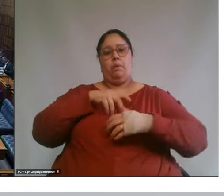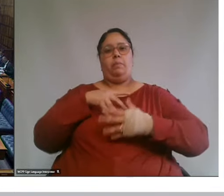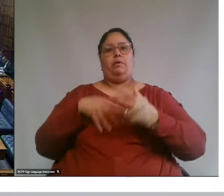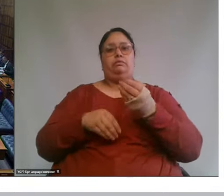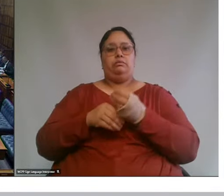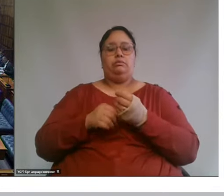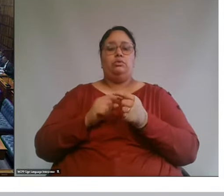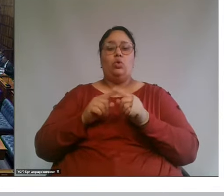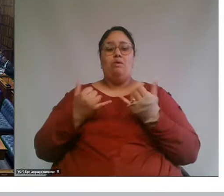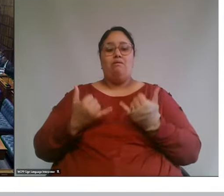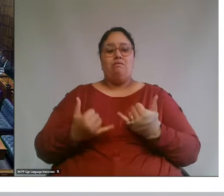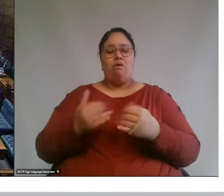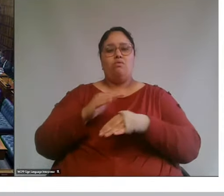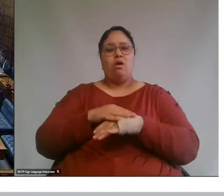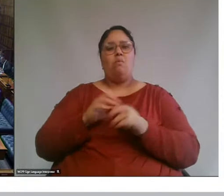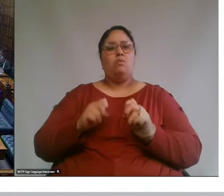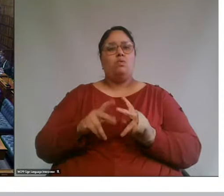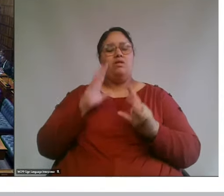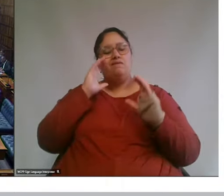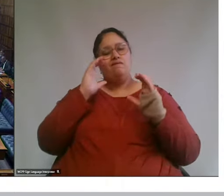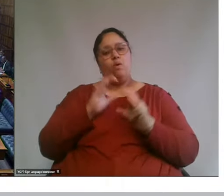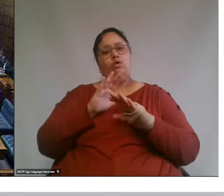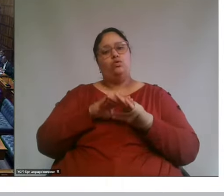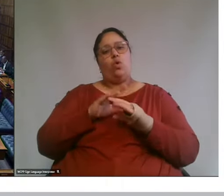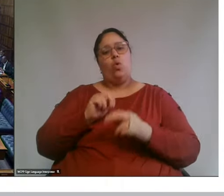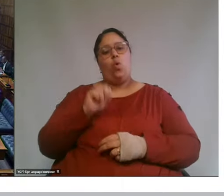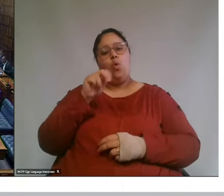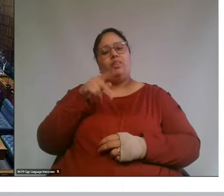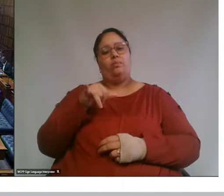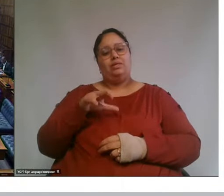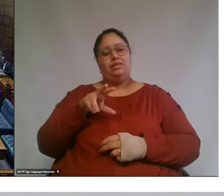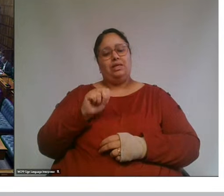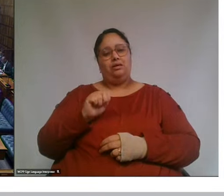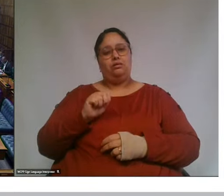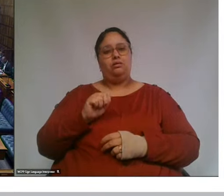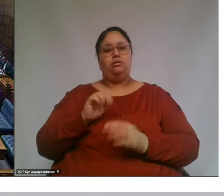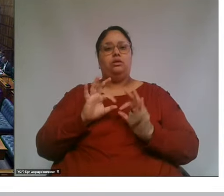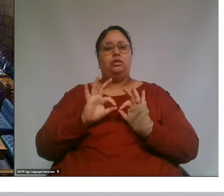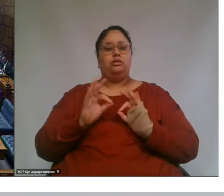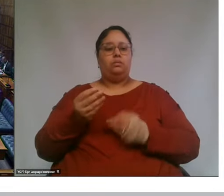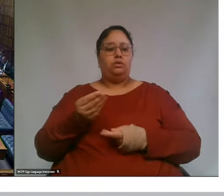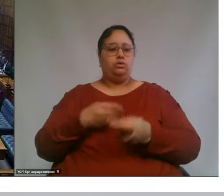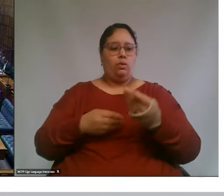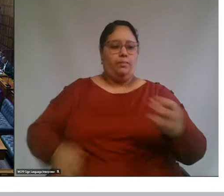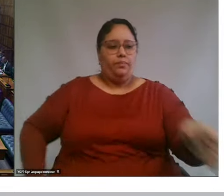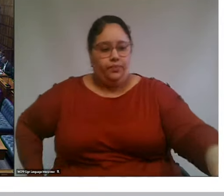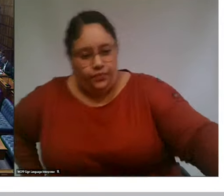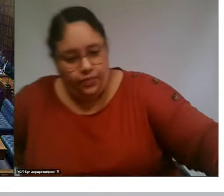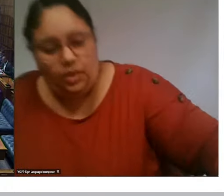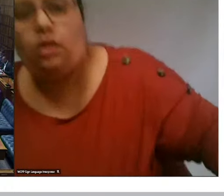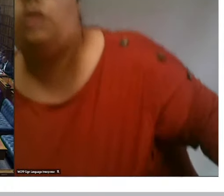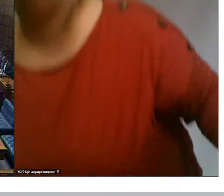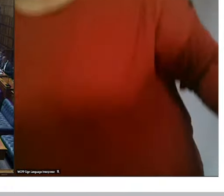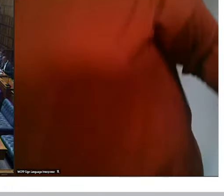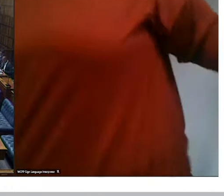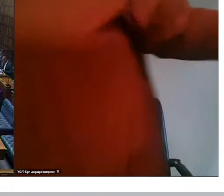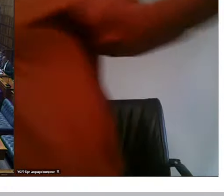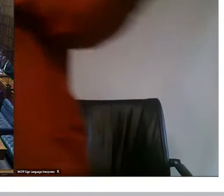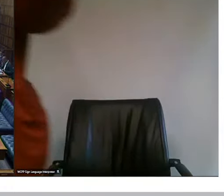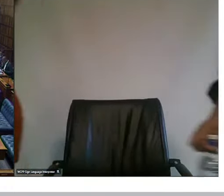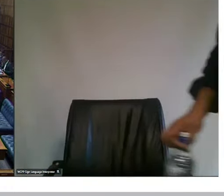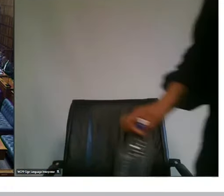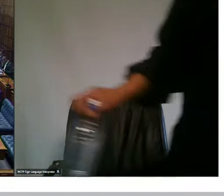at this stage our opportunities is focused on a nor Precinct and uh we have got high hopes that we will grow this uh um